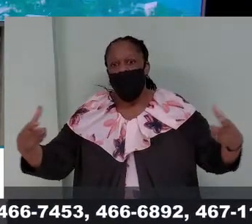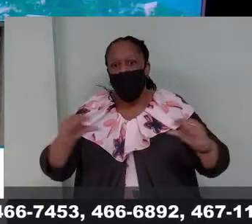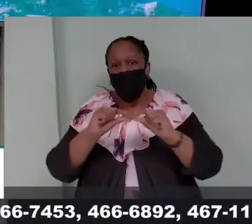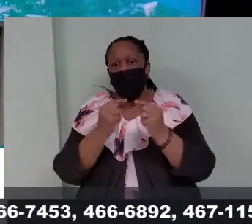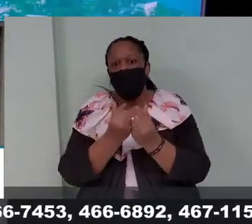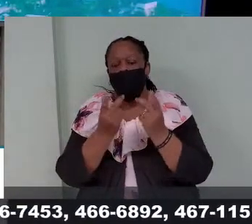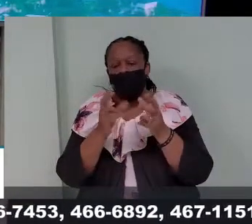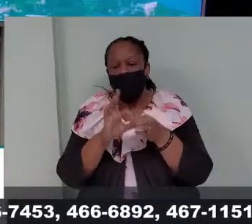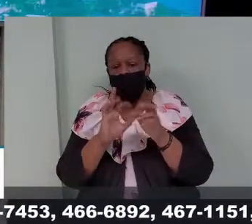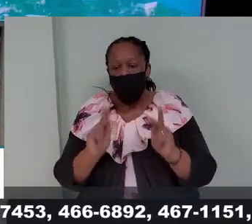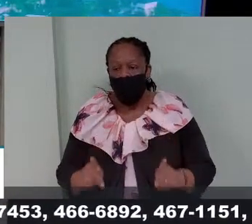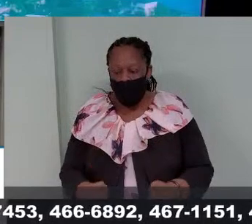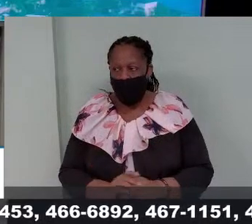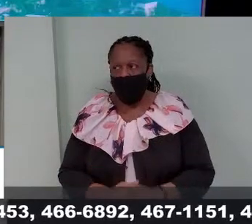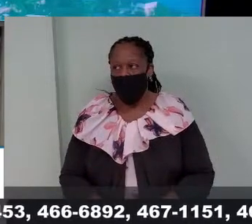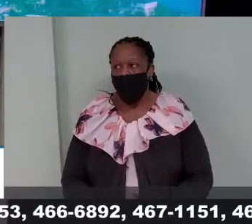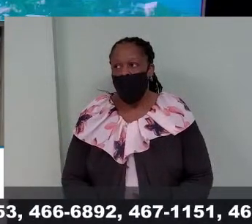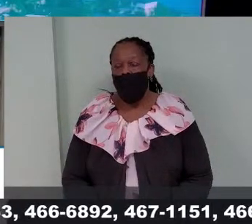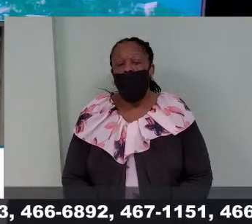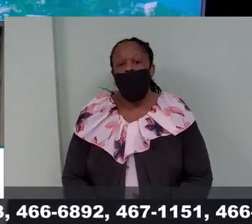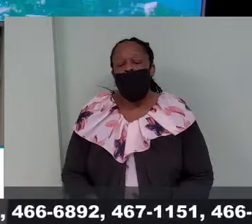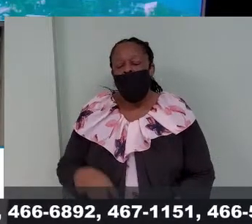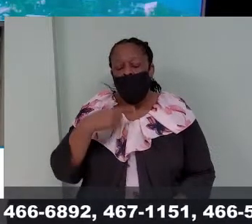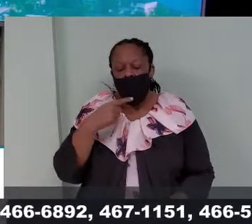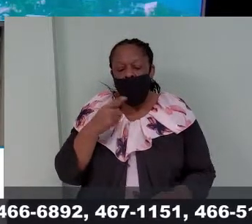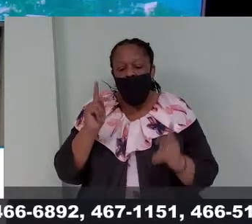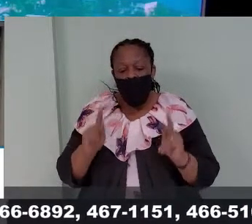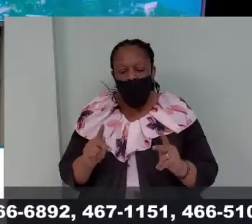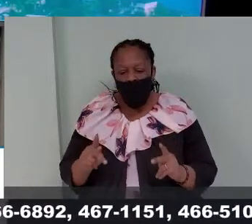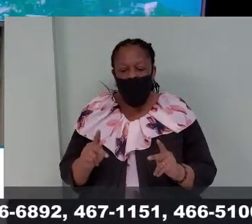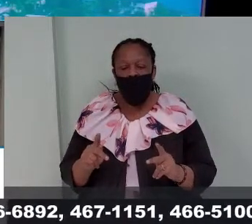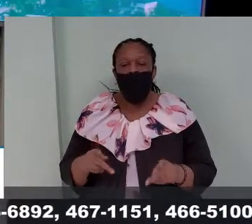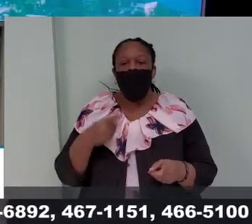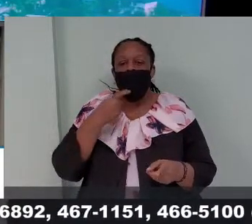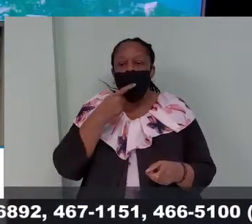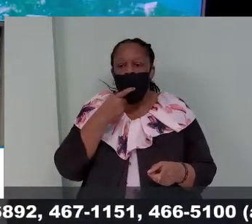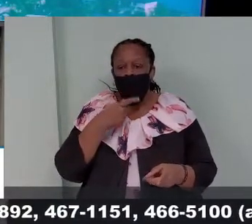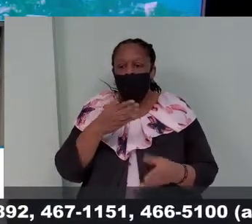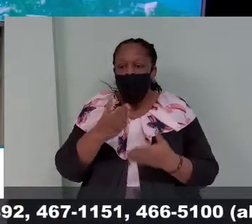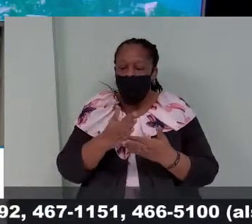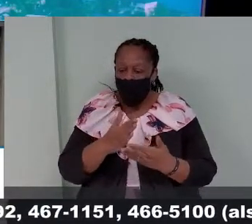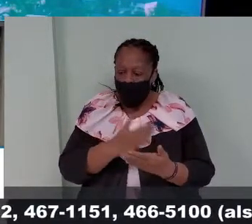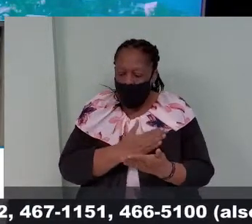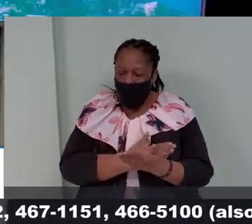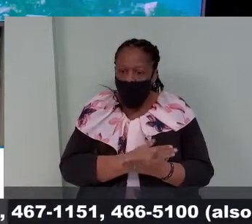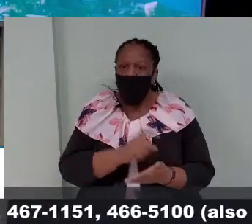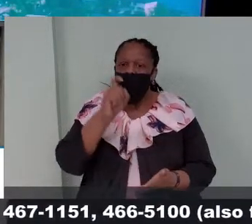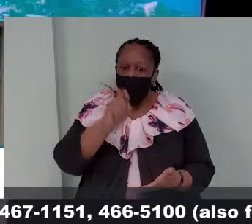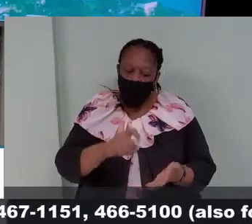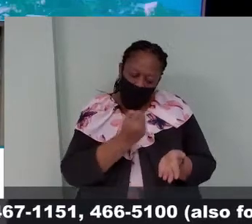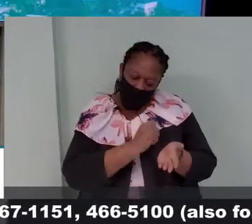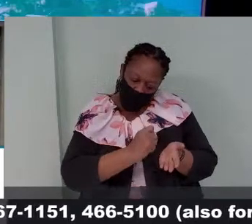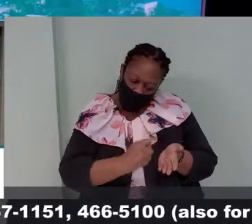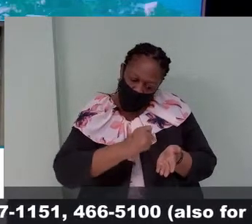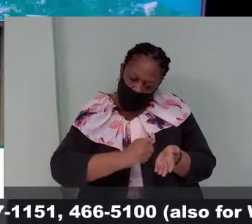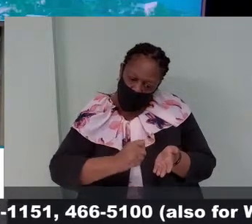social activities and requires organizers to first seek permission in writing from the Commissioner of